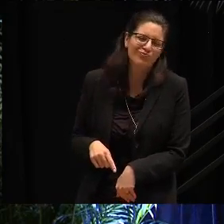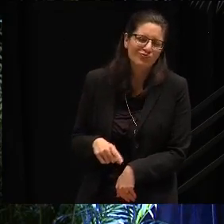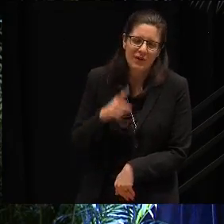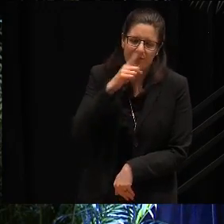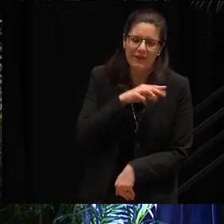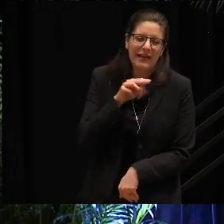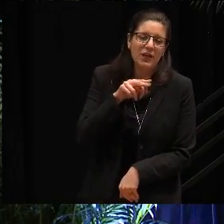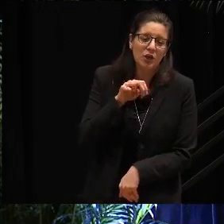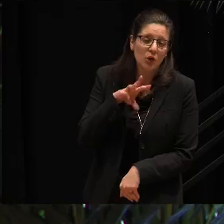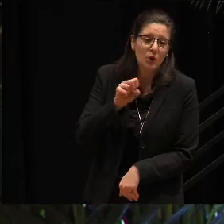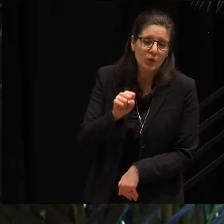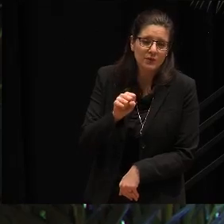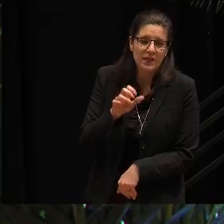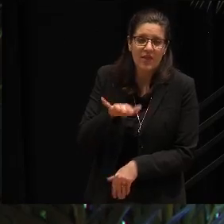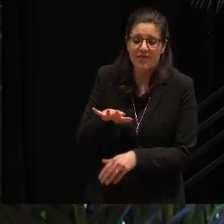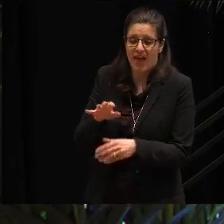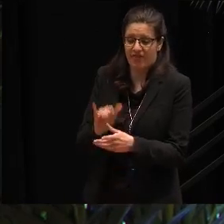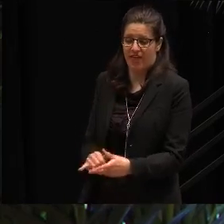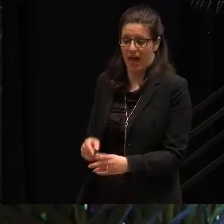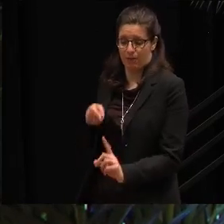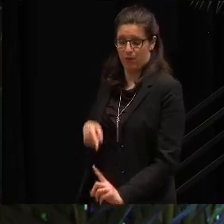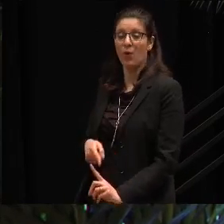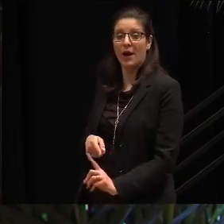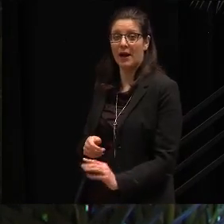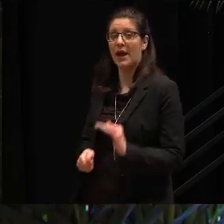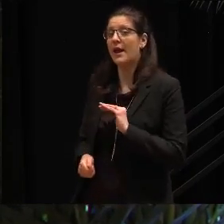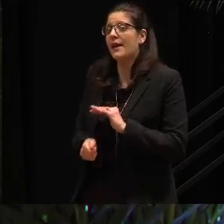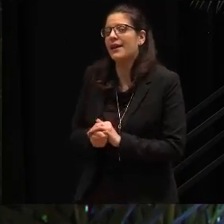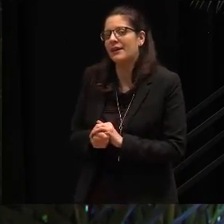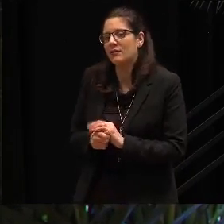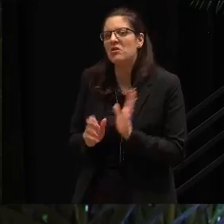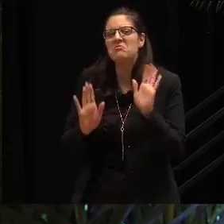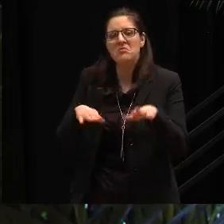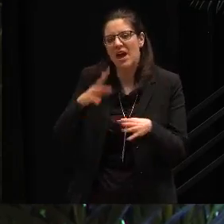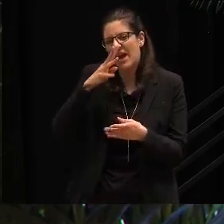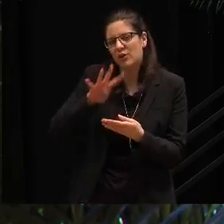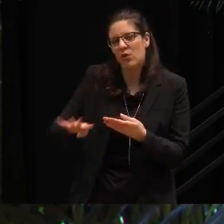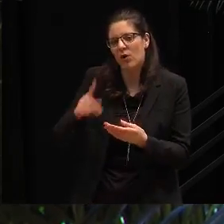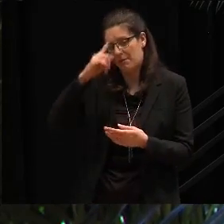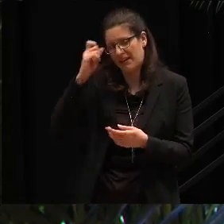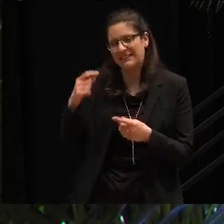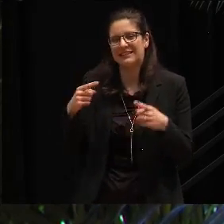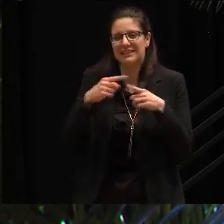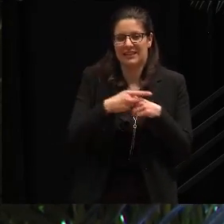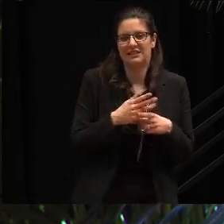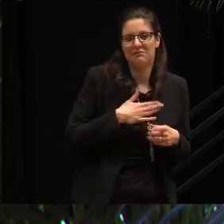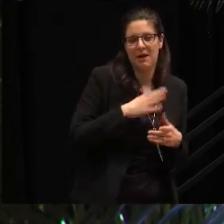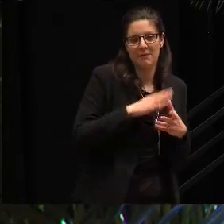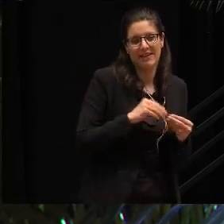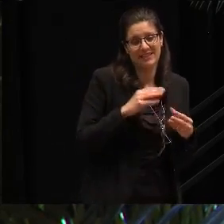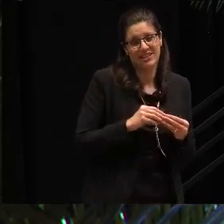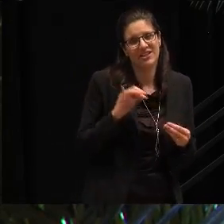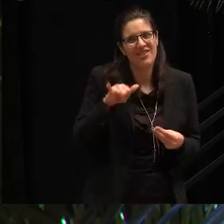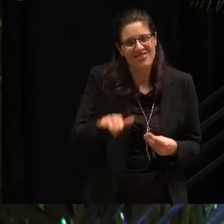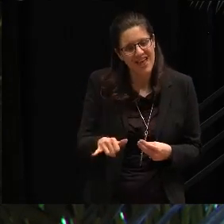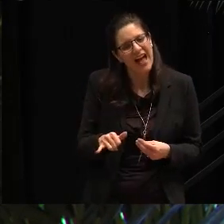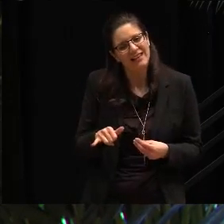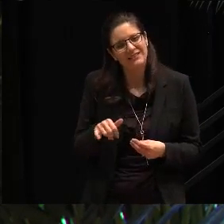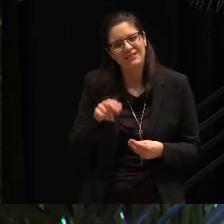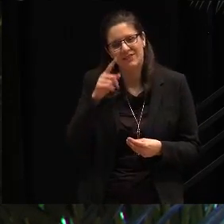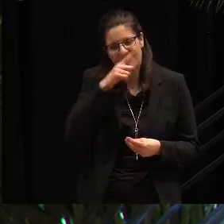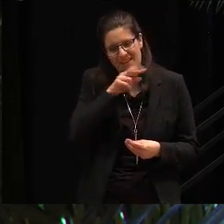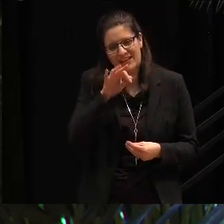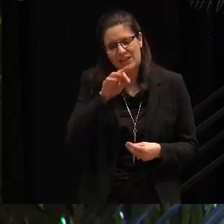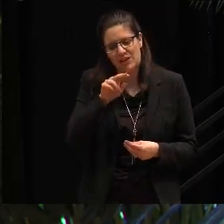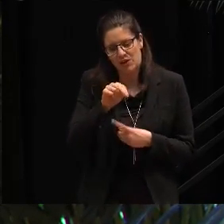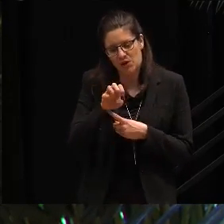the factual predicate underneath the story because it's unhelpful to the message we're trying to send. That's ultimately what fake news is. It's not about the content.